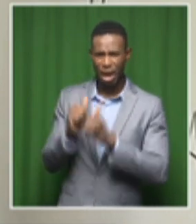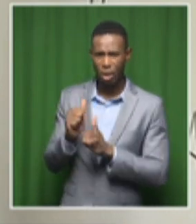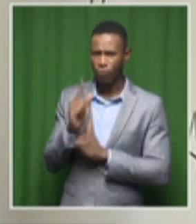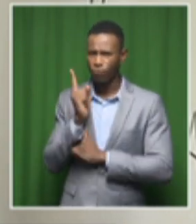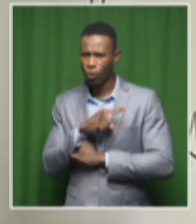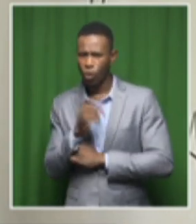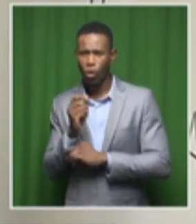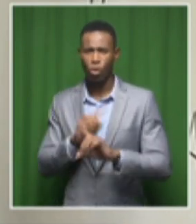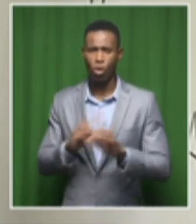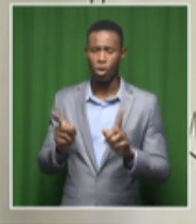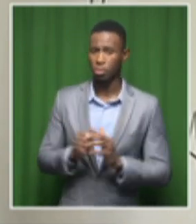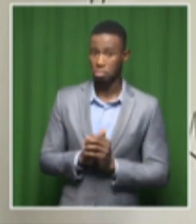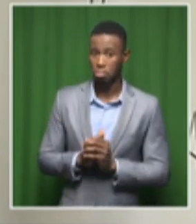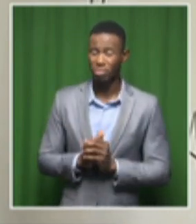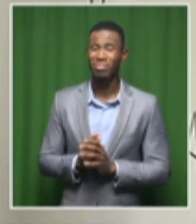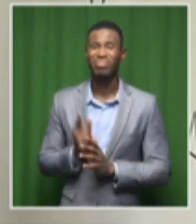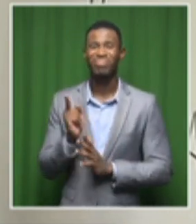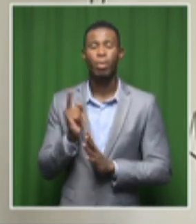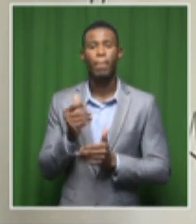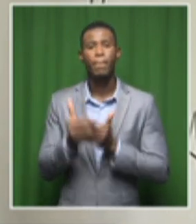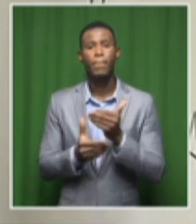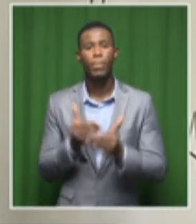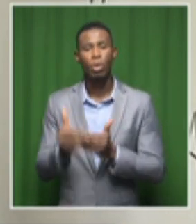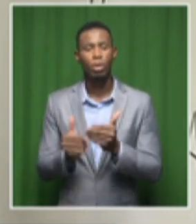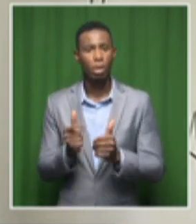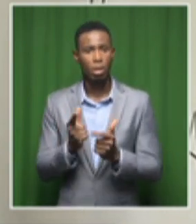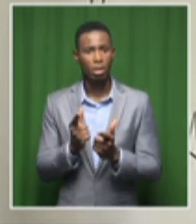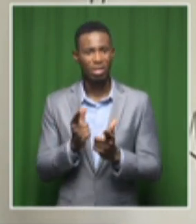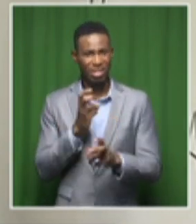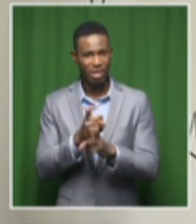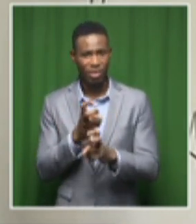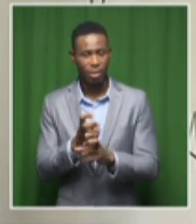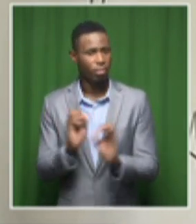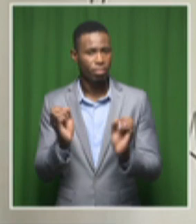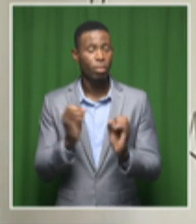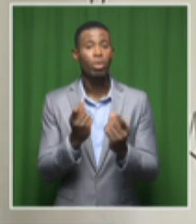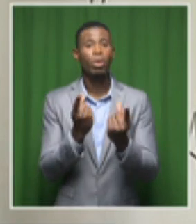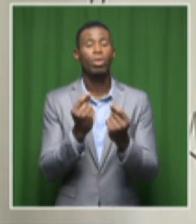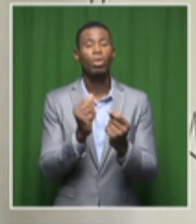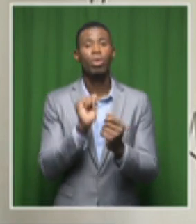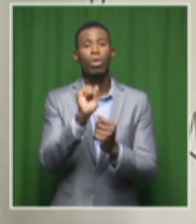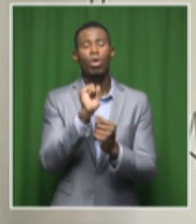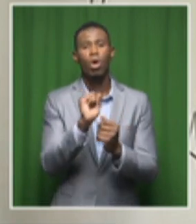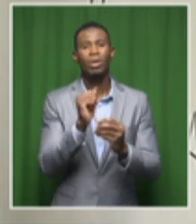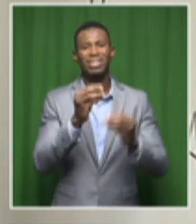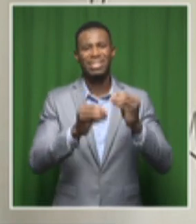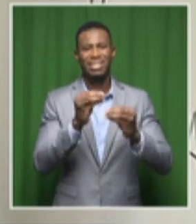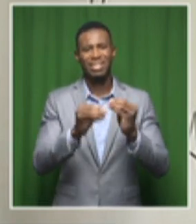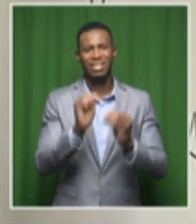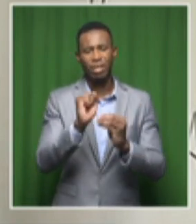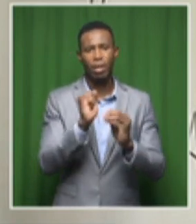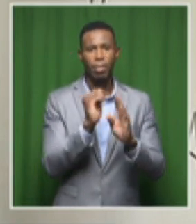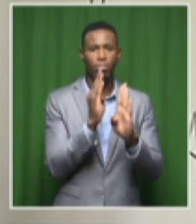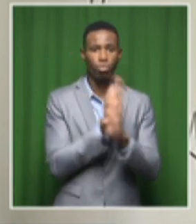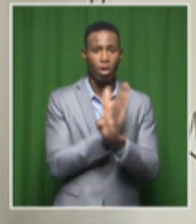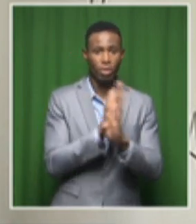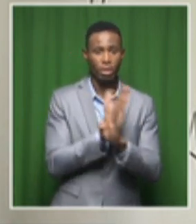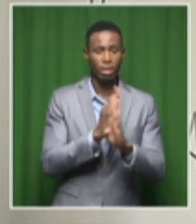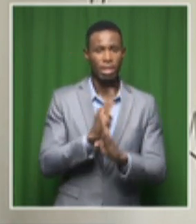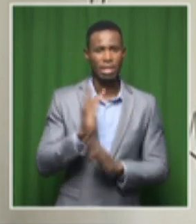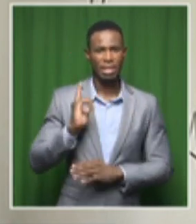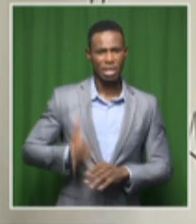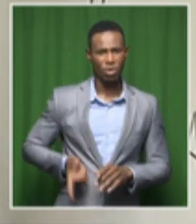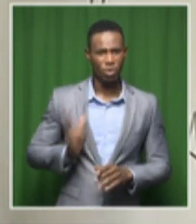very difficult process. You just go into your privacy and security settings, and then you go to